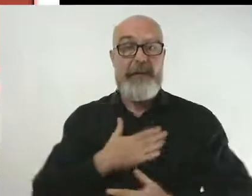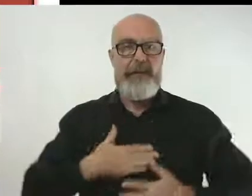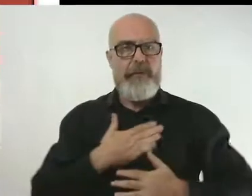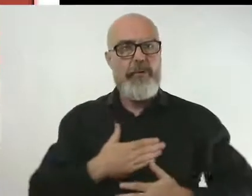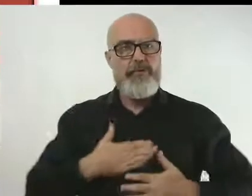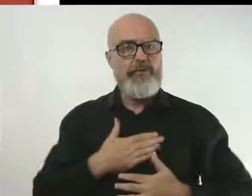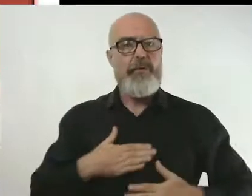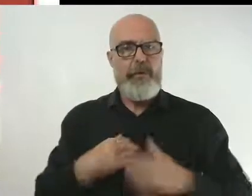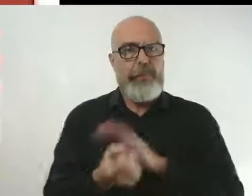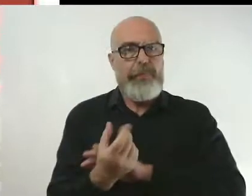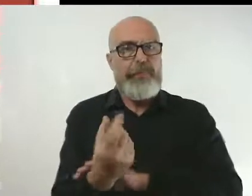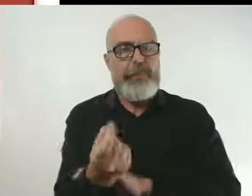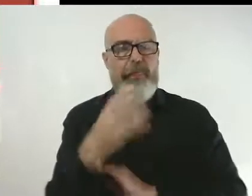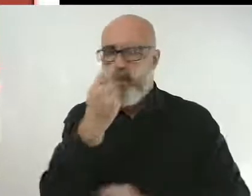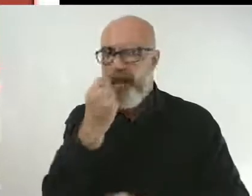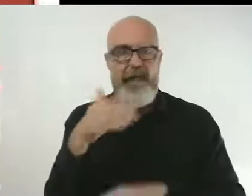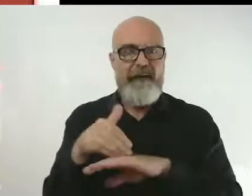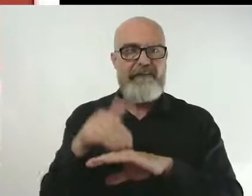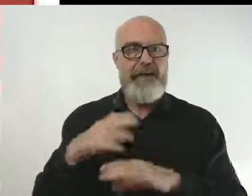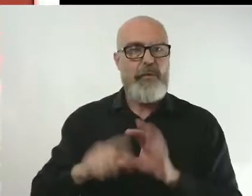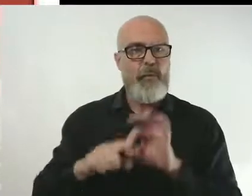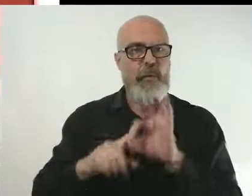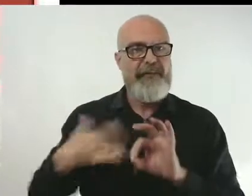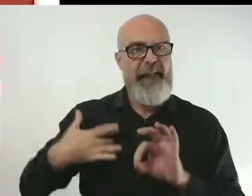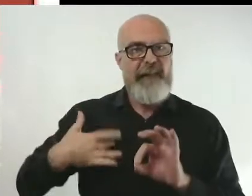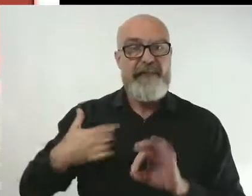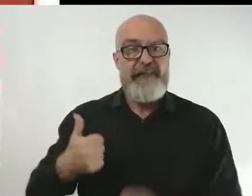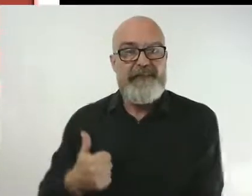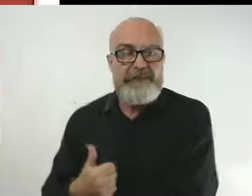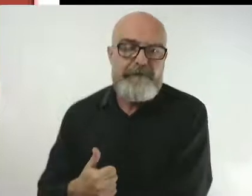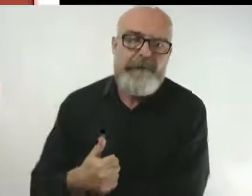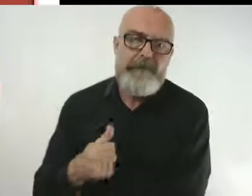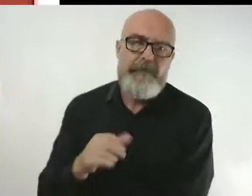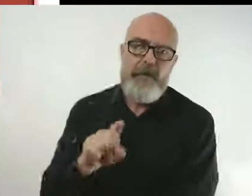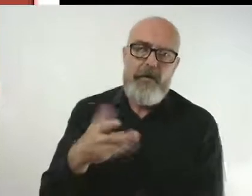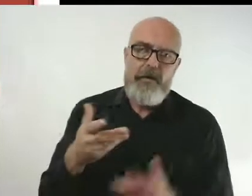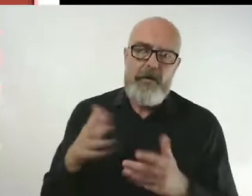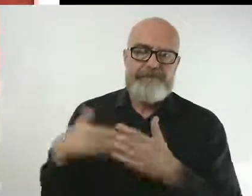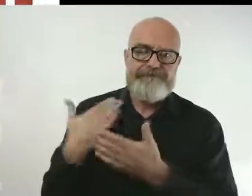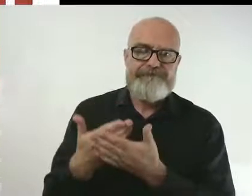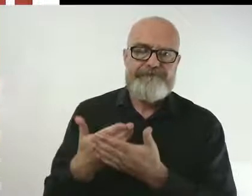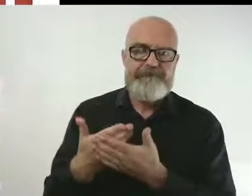and emotional consequences and affects the quality of life.